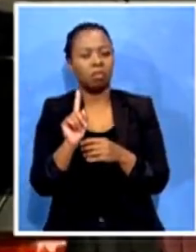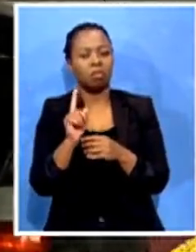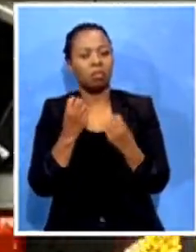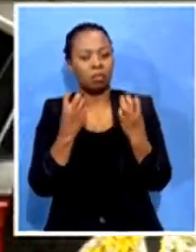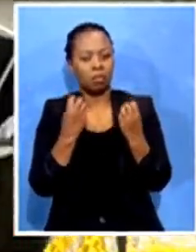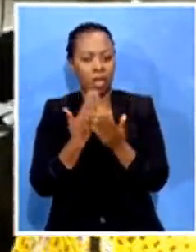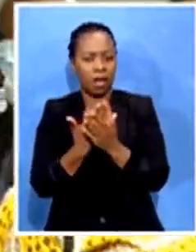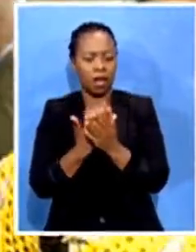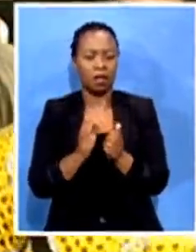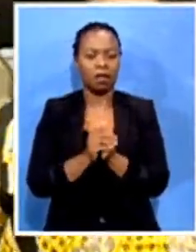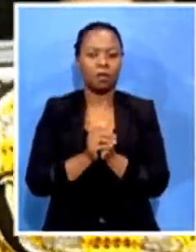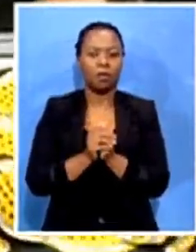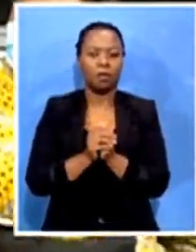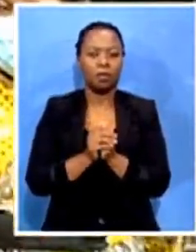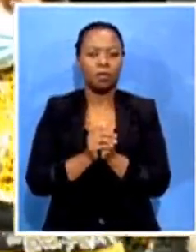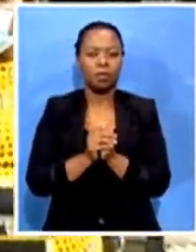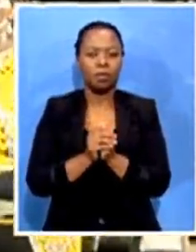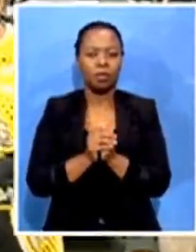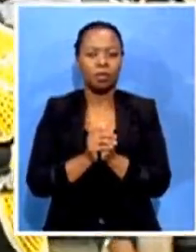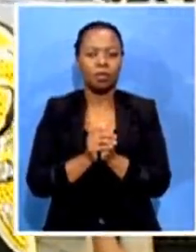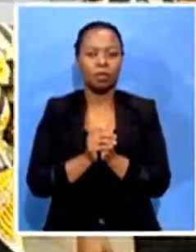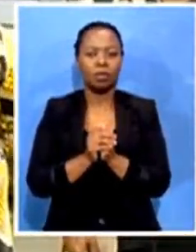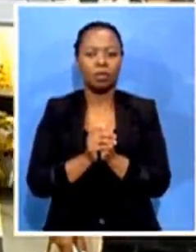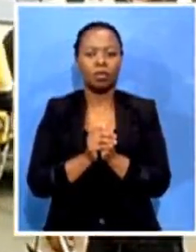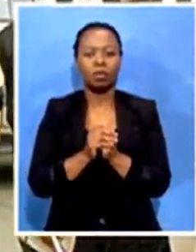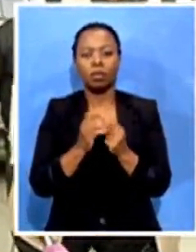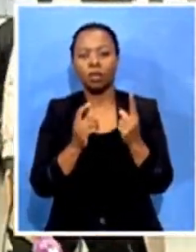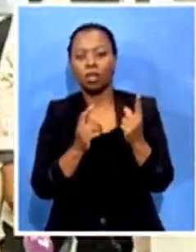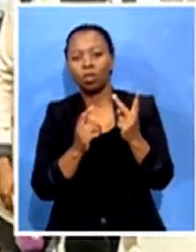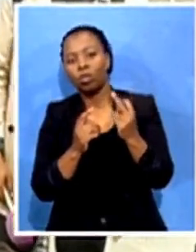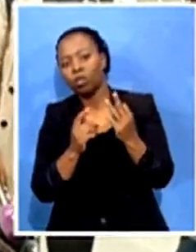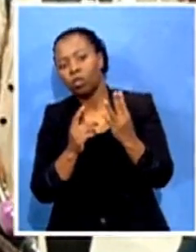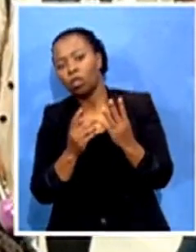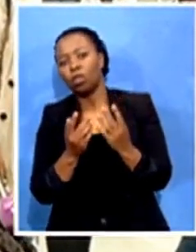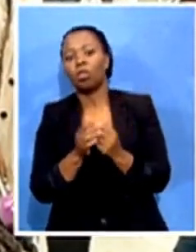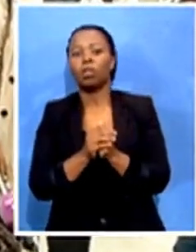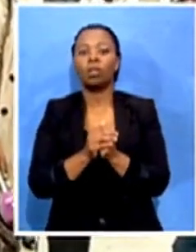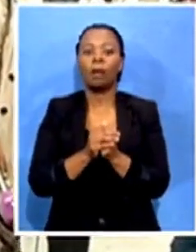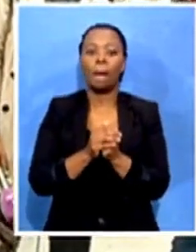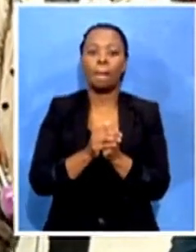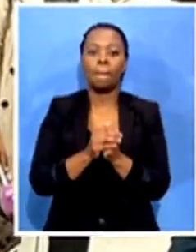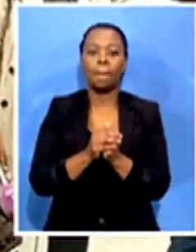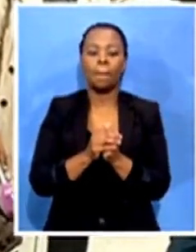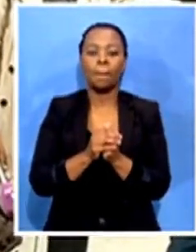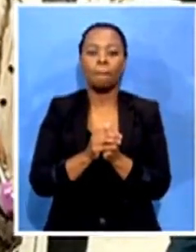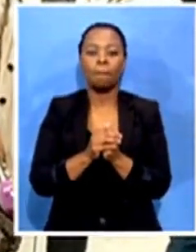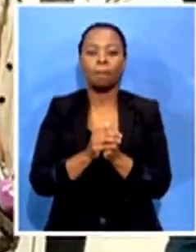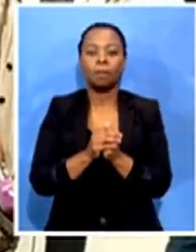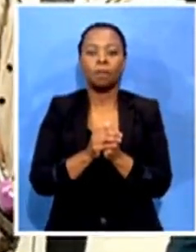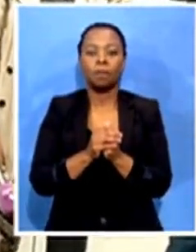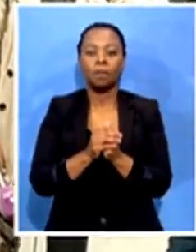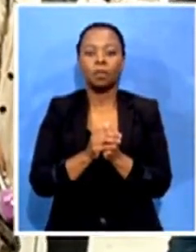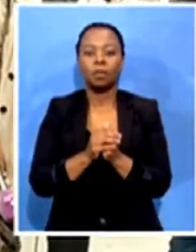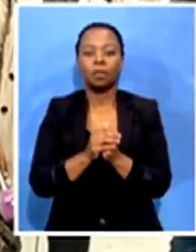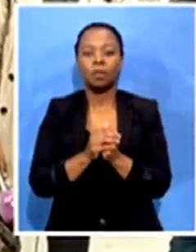four. First one, two, three, four. You can show this. Good morning, Premier. It's Kyle Pretorius from the NTA. Just